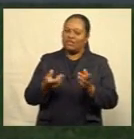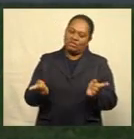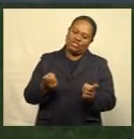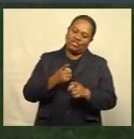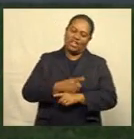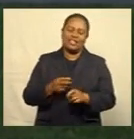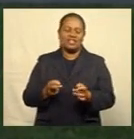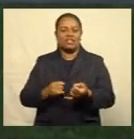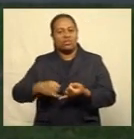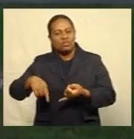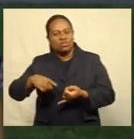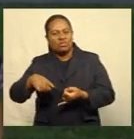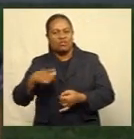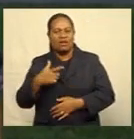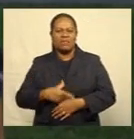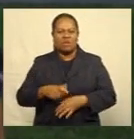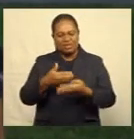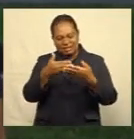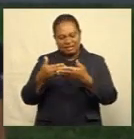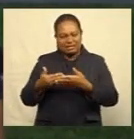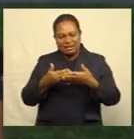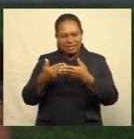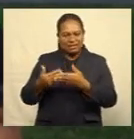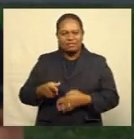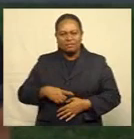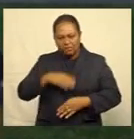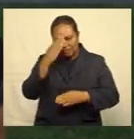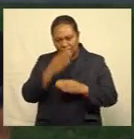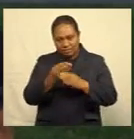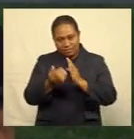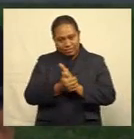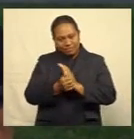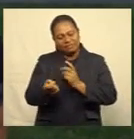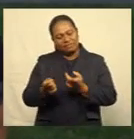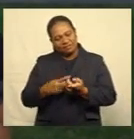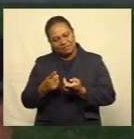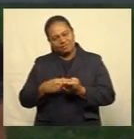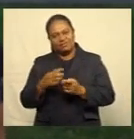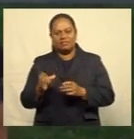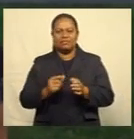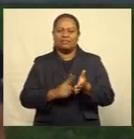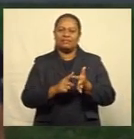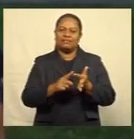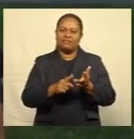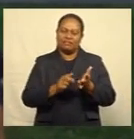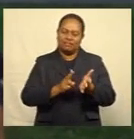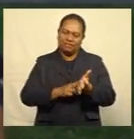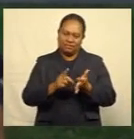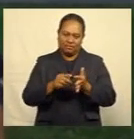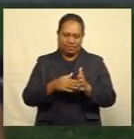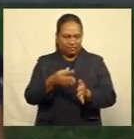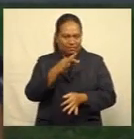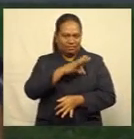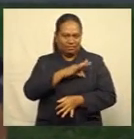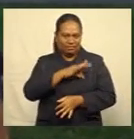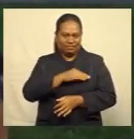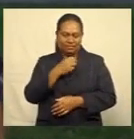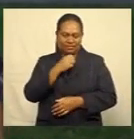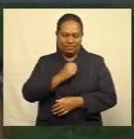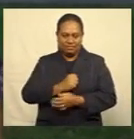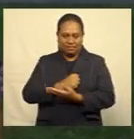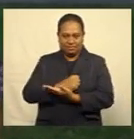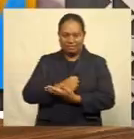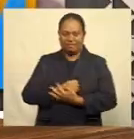for study purposes. He hopes to hone his skills, and a few pointers from Nakarawa has been beneficial. Talima Terkula,